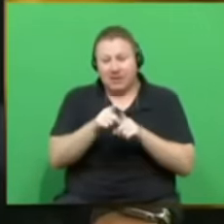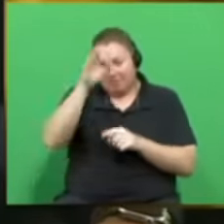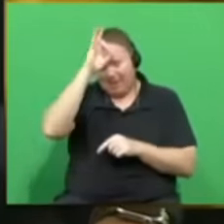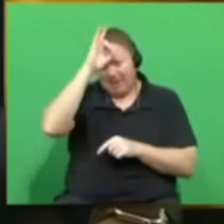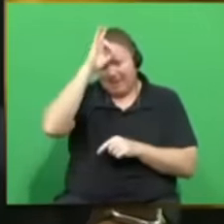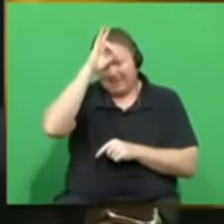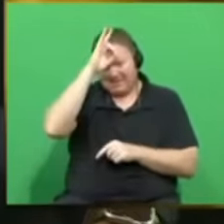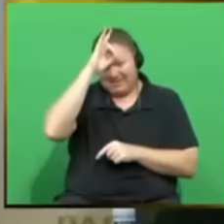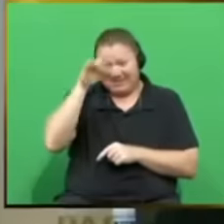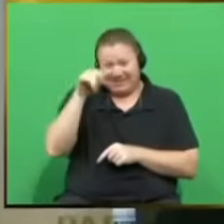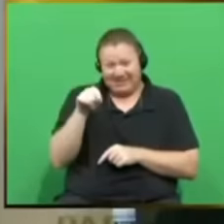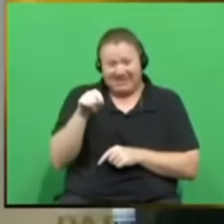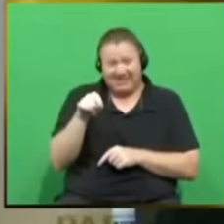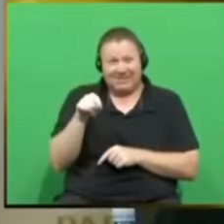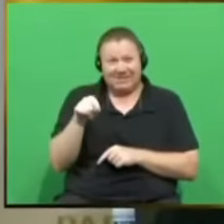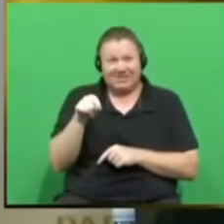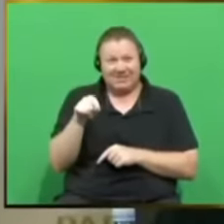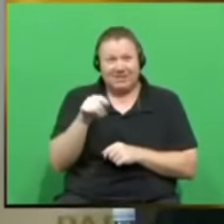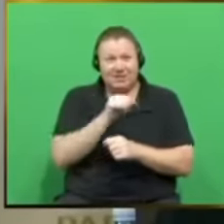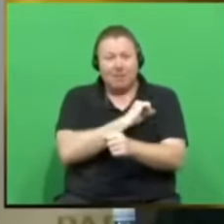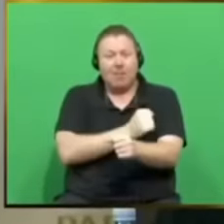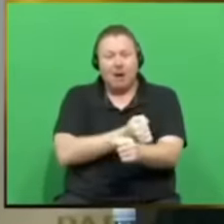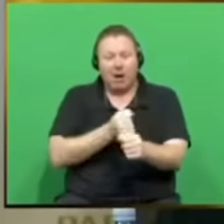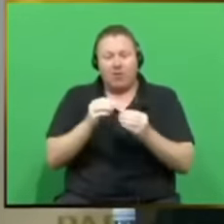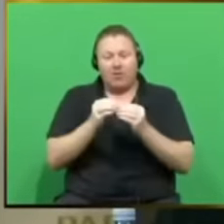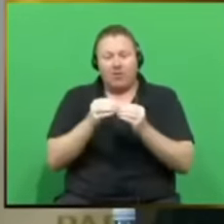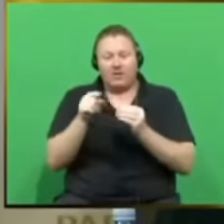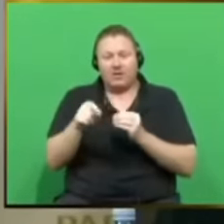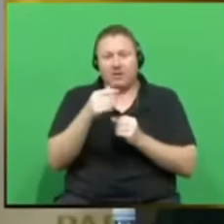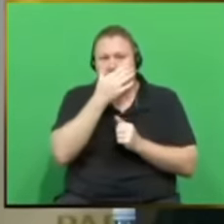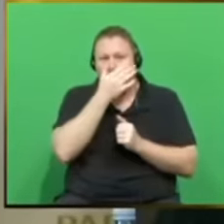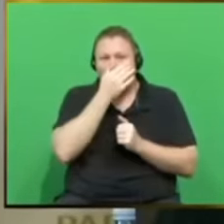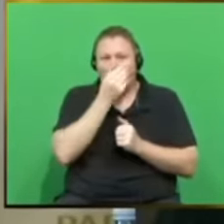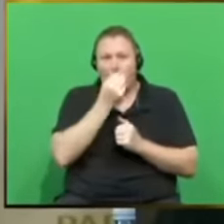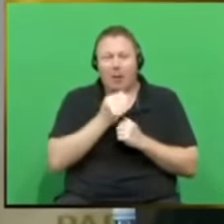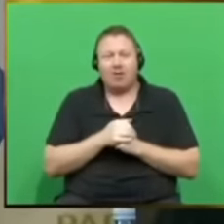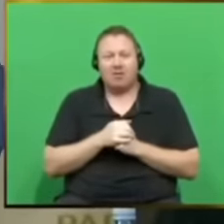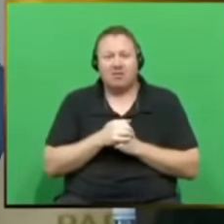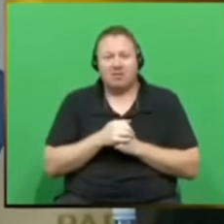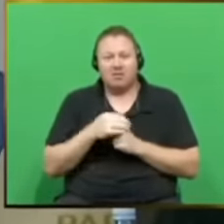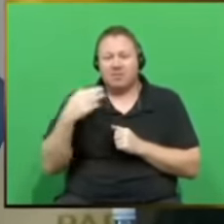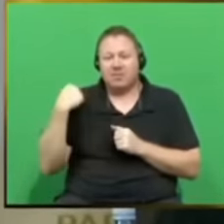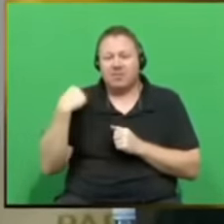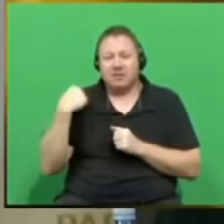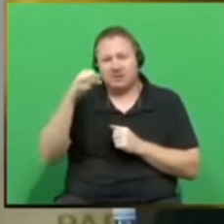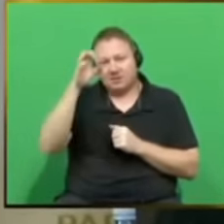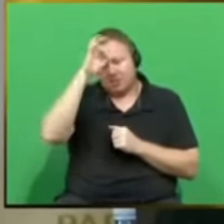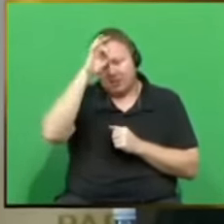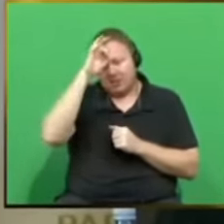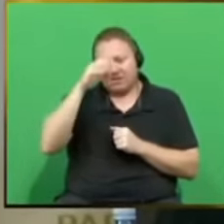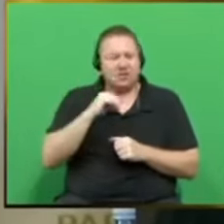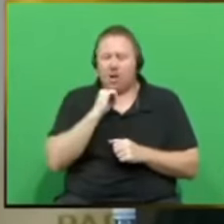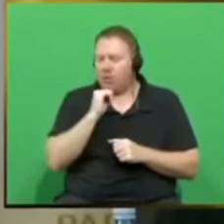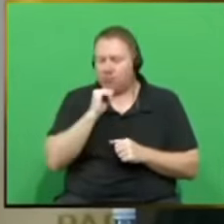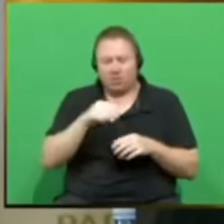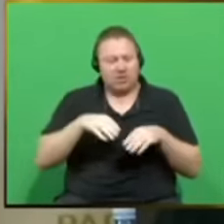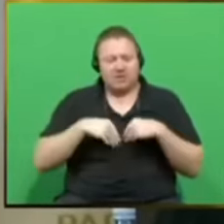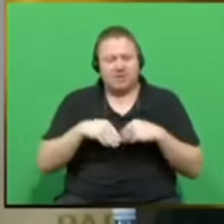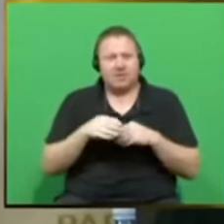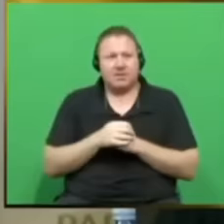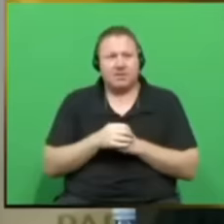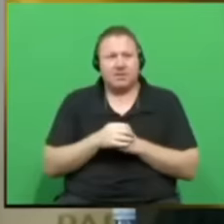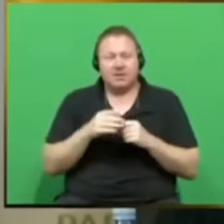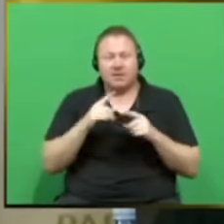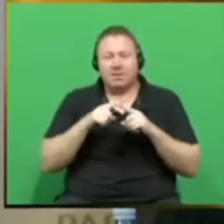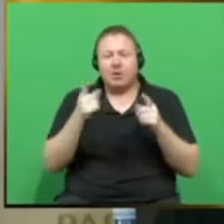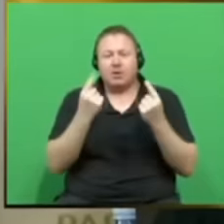the first place where devolution of power should happen. And the Minister of Police says, not over my dead body. But what do we do in